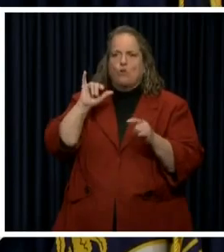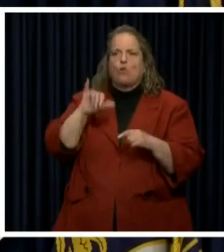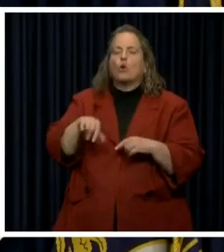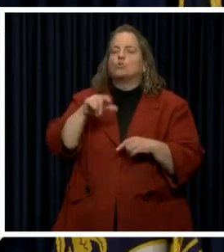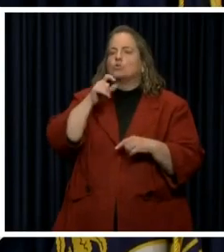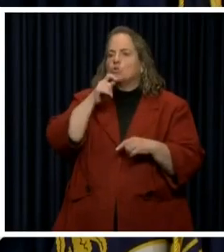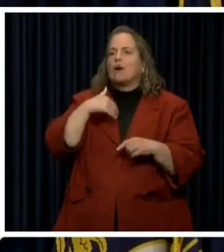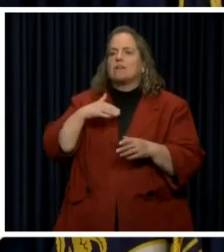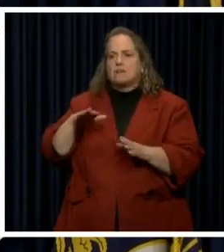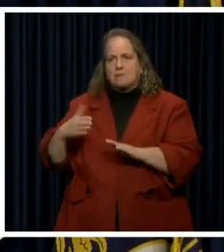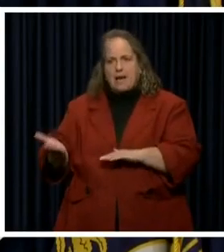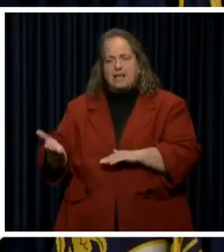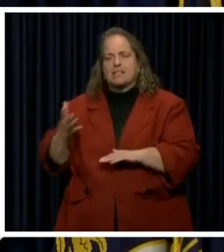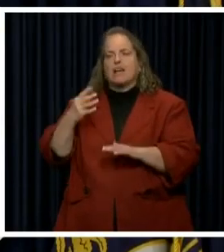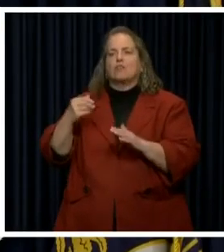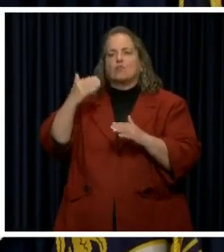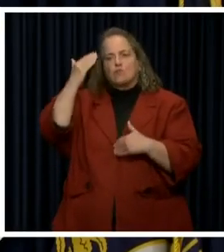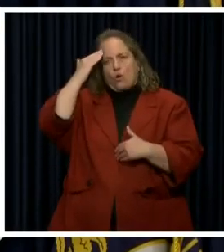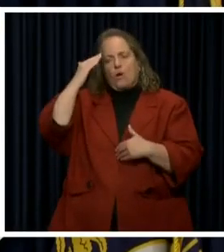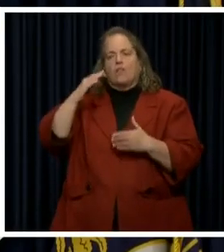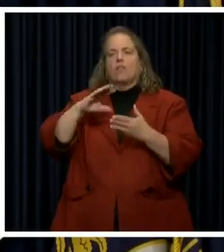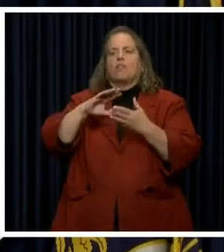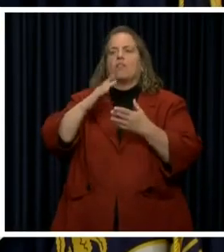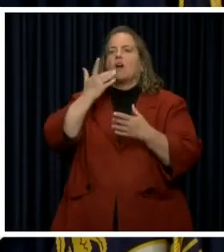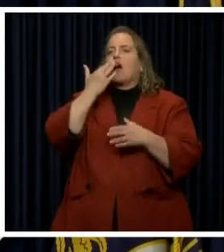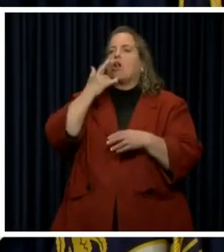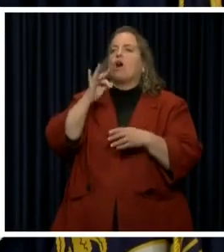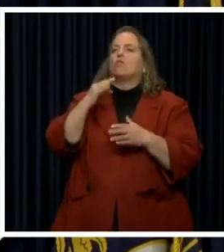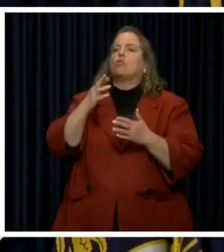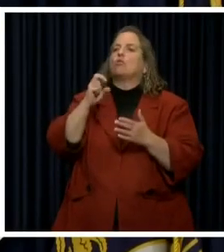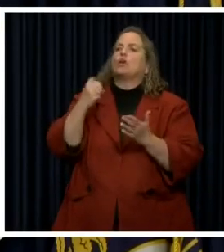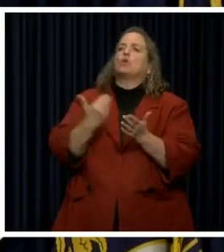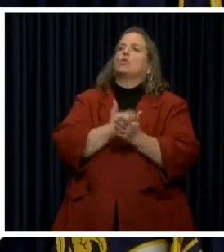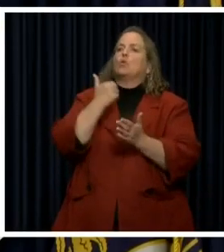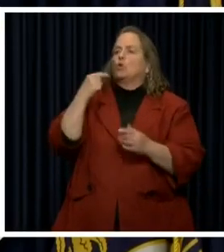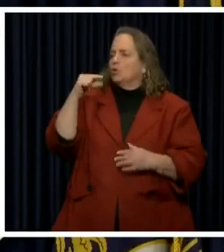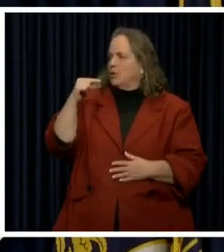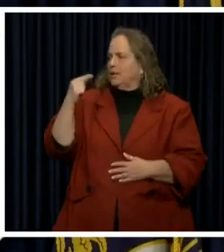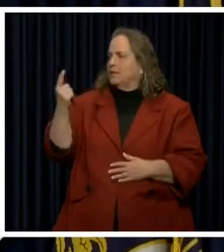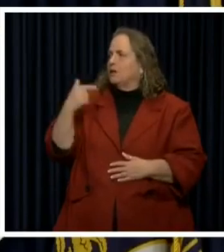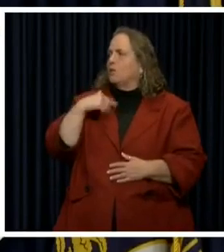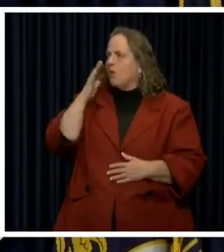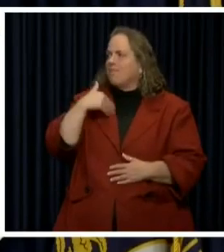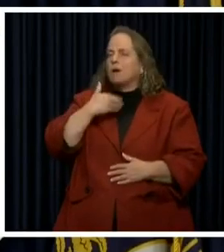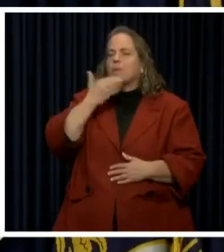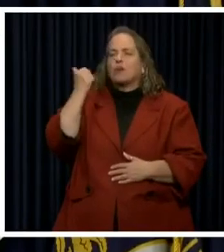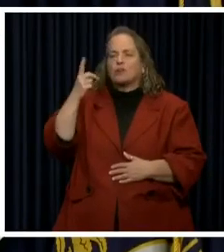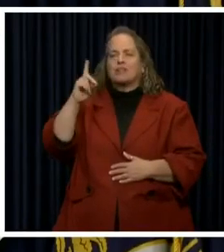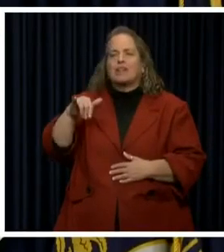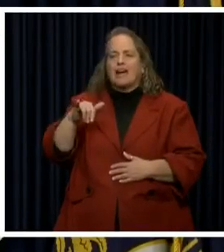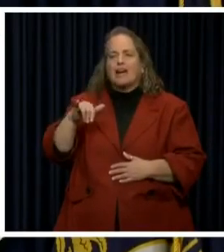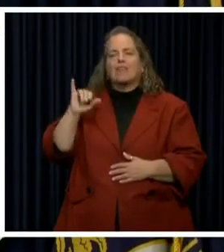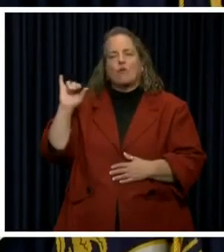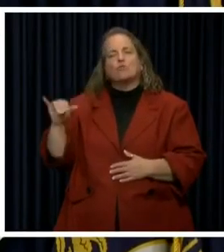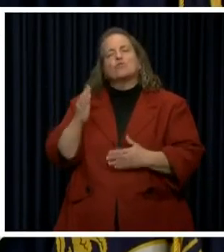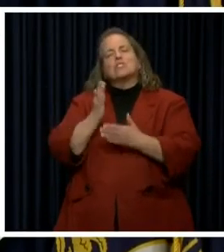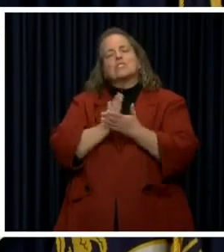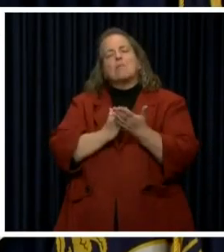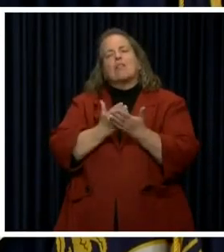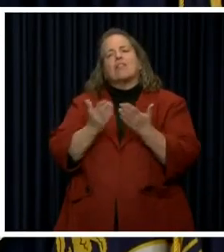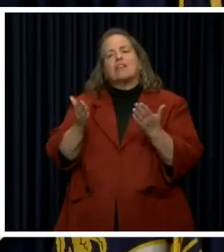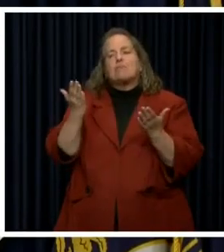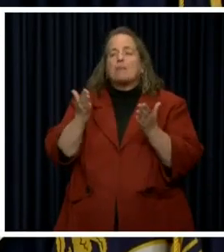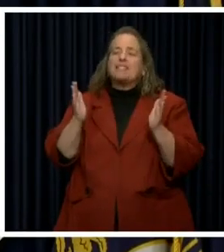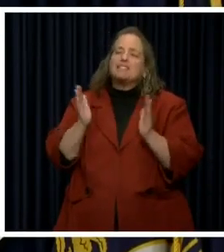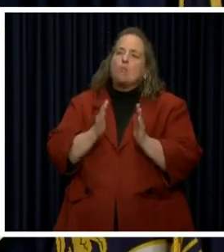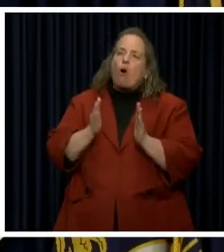we have lost, but also knowing the color of renewal that we will have a better day. You know, these are some of the things that may have seemed